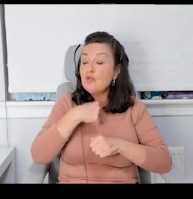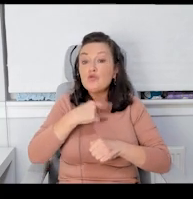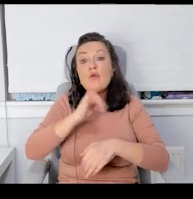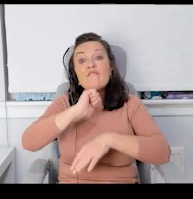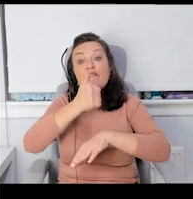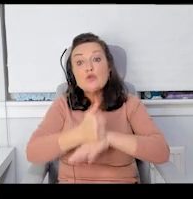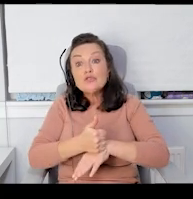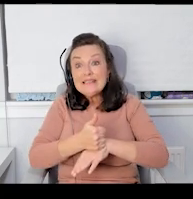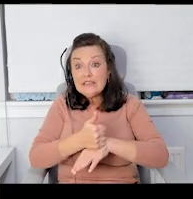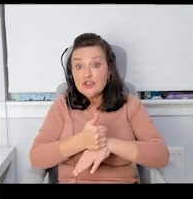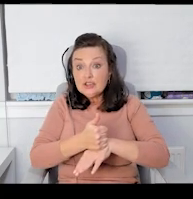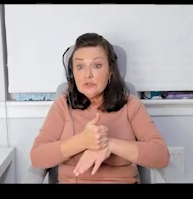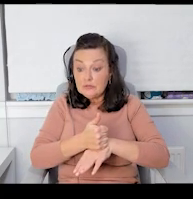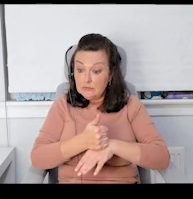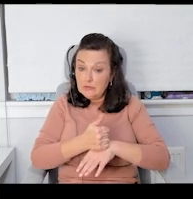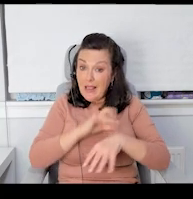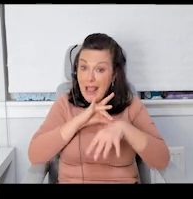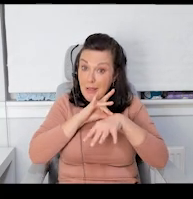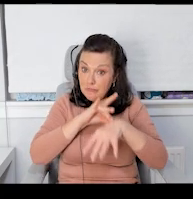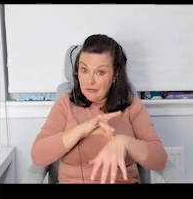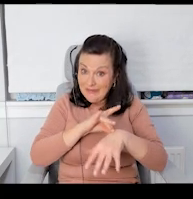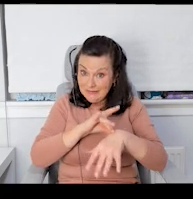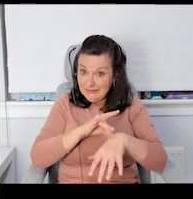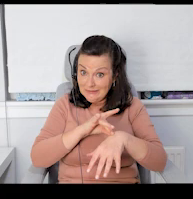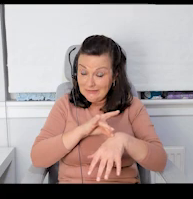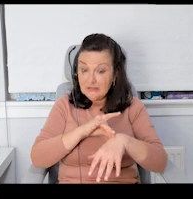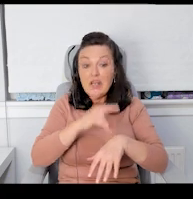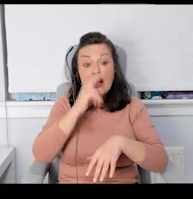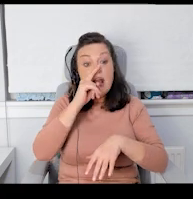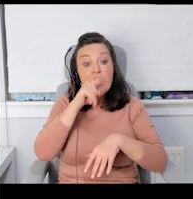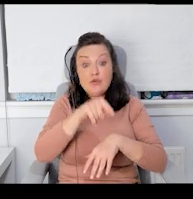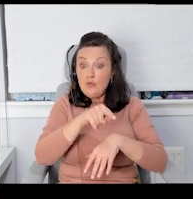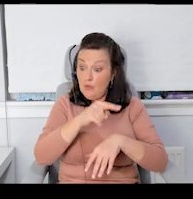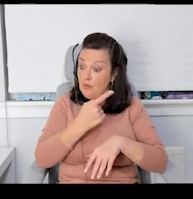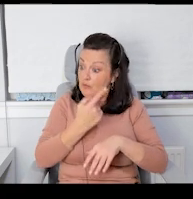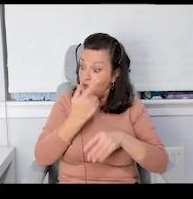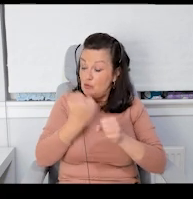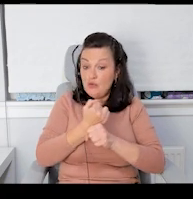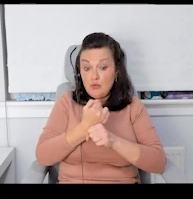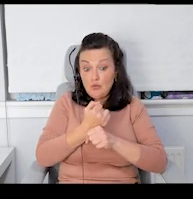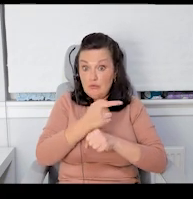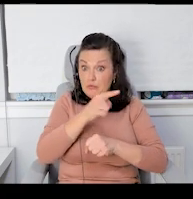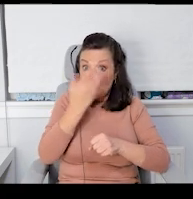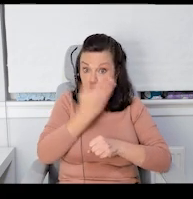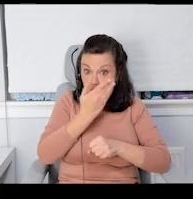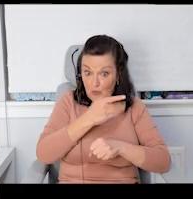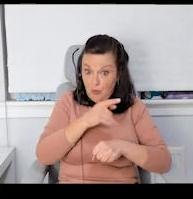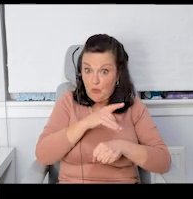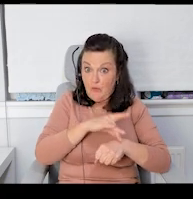modern apprentice to get the full modern apprenticeship rather than 2 years. So there's mutual benefits